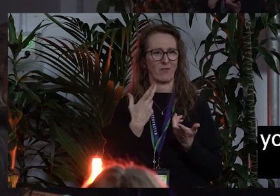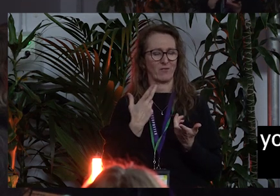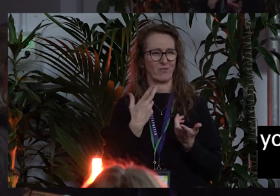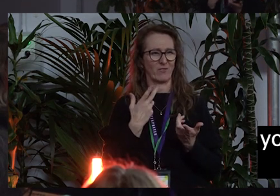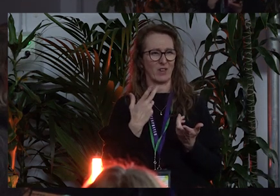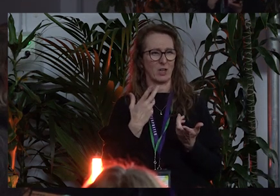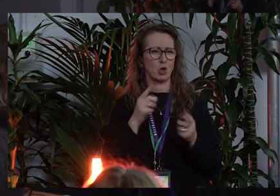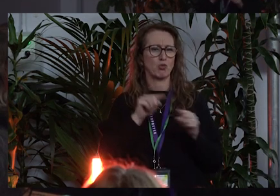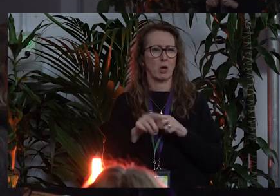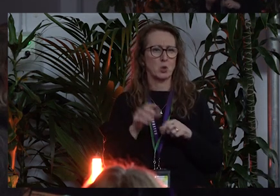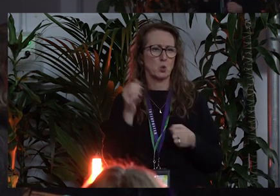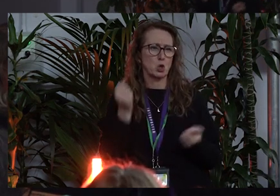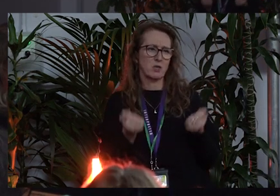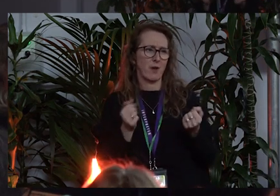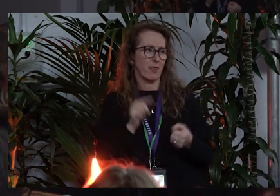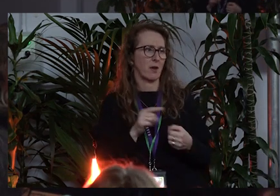lot.